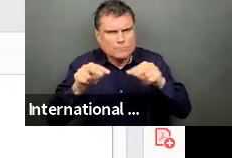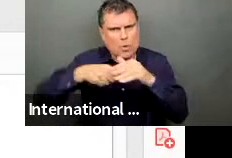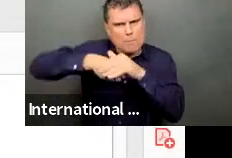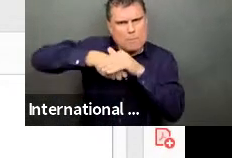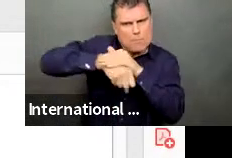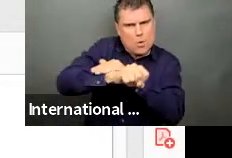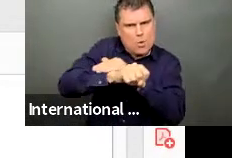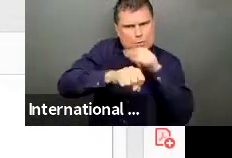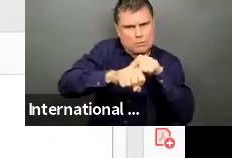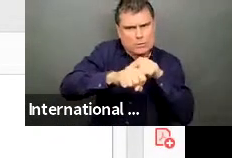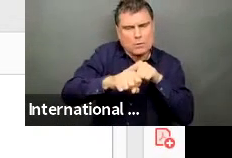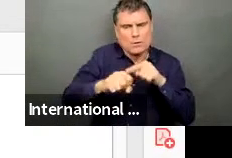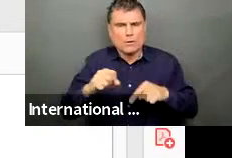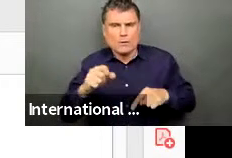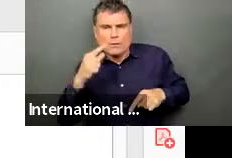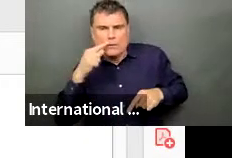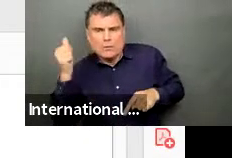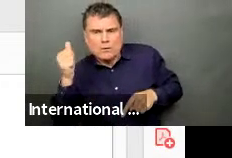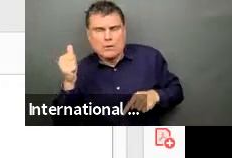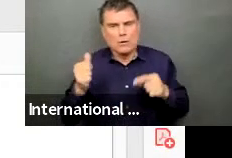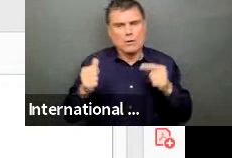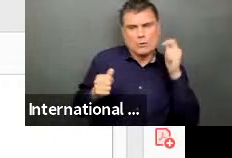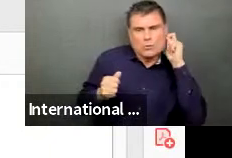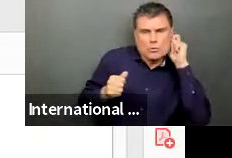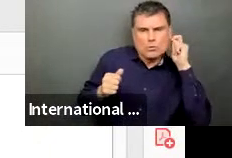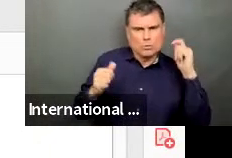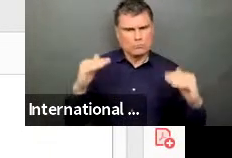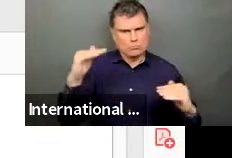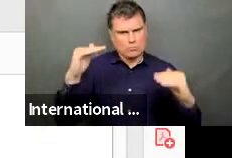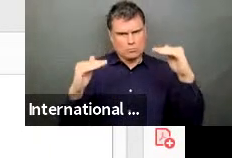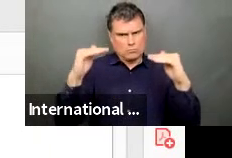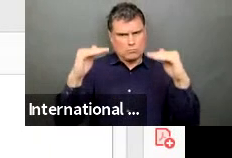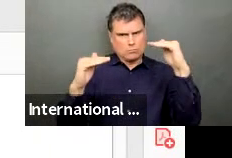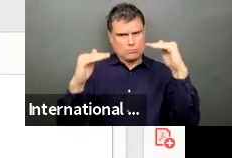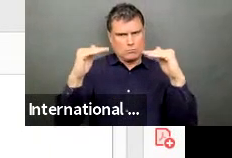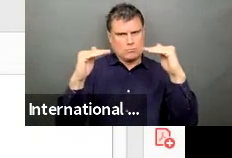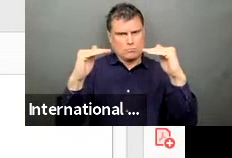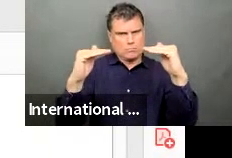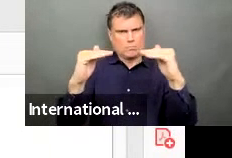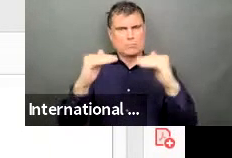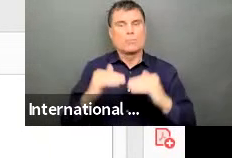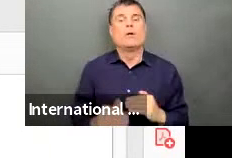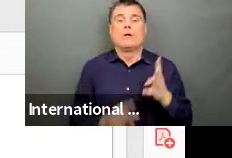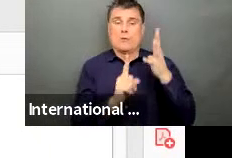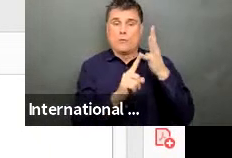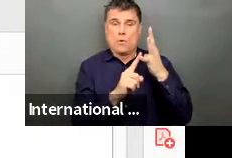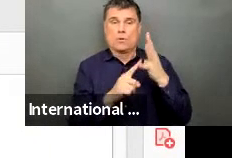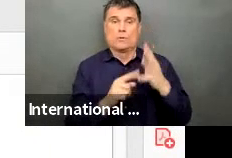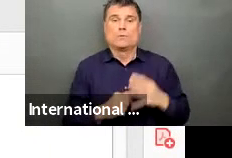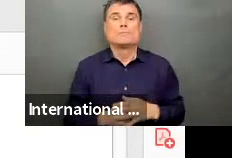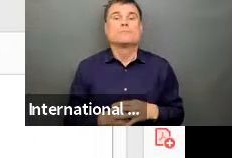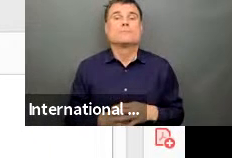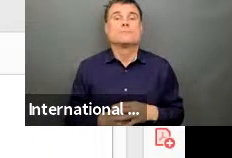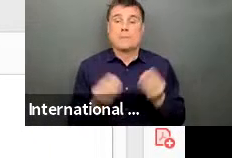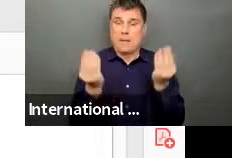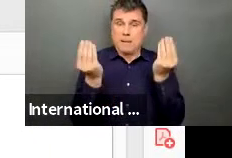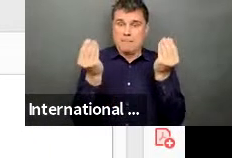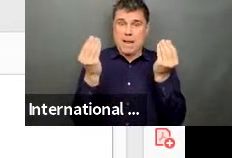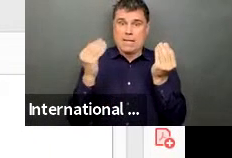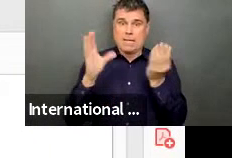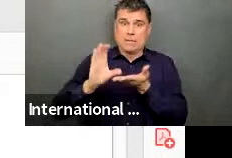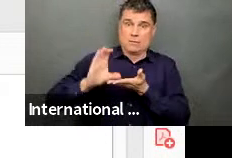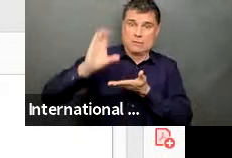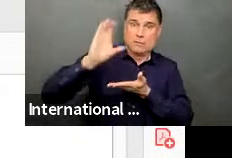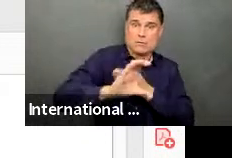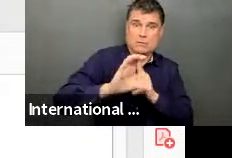imbalances at birth. 4, commit to allocate sufficient and long-term financial and technical